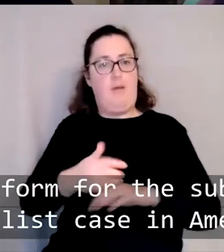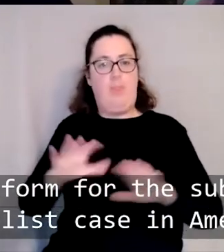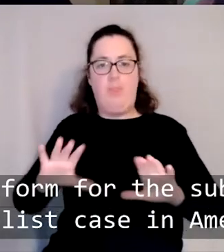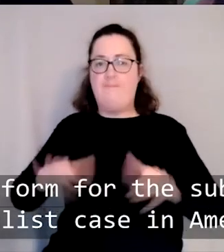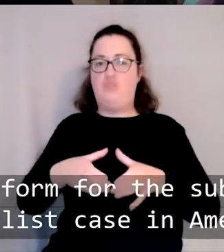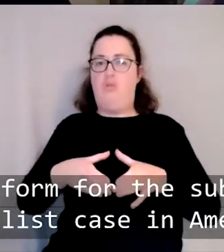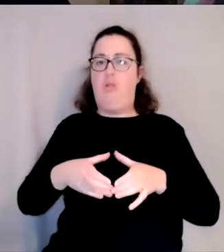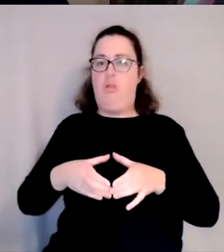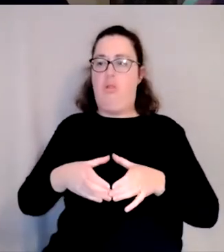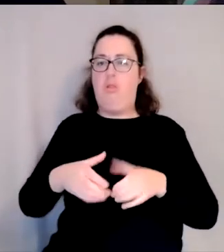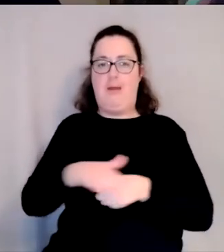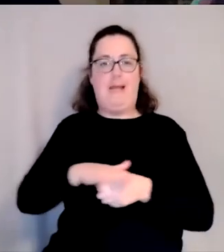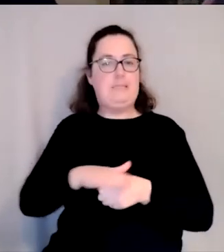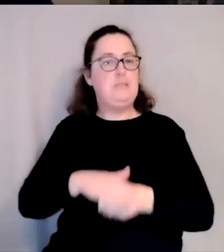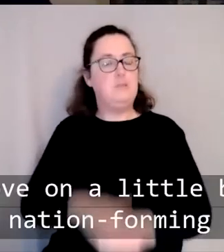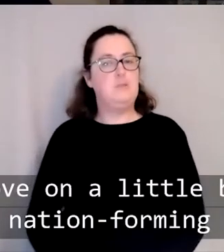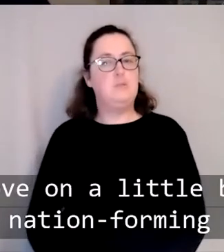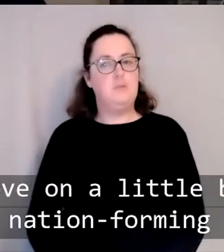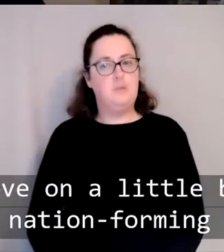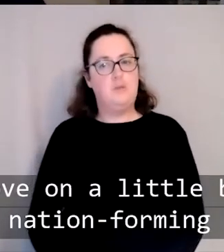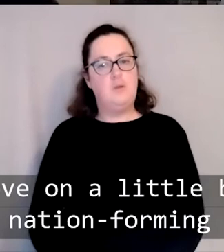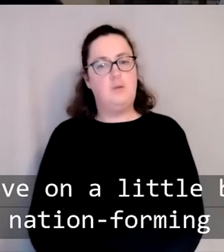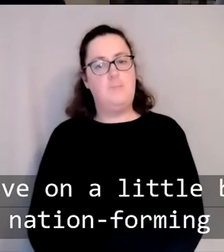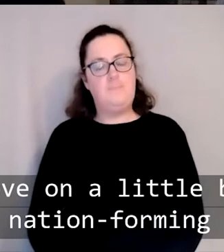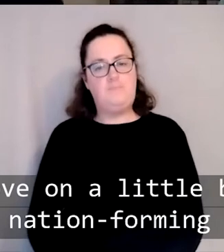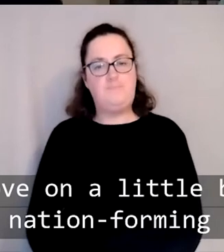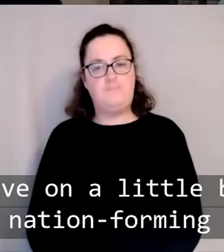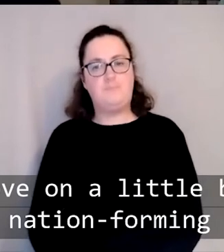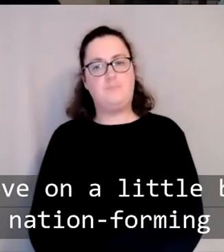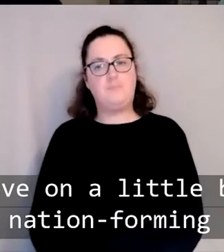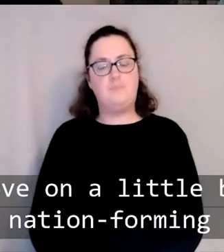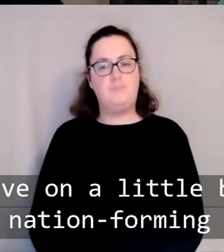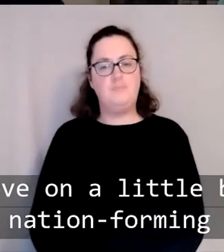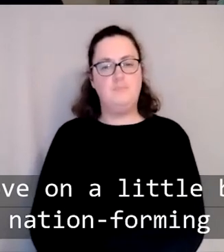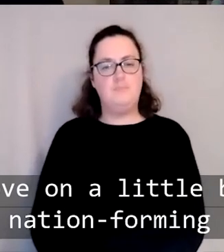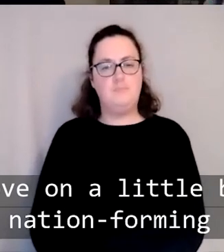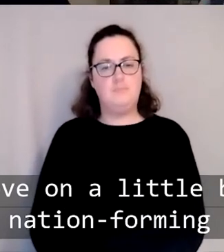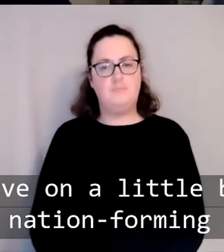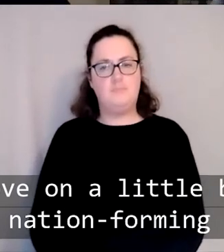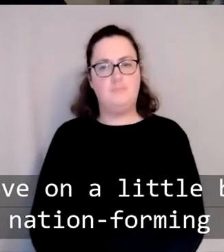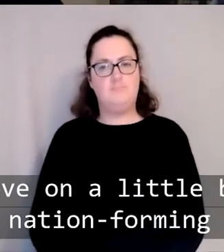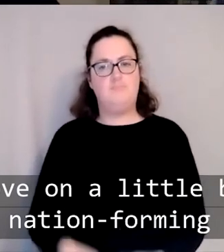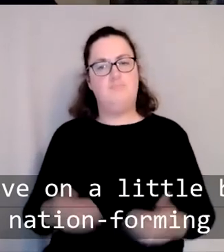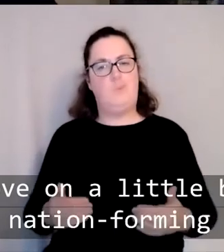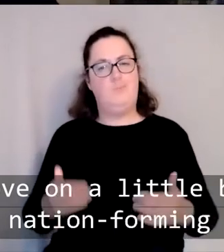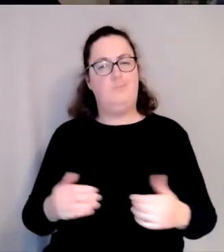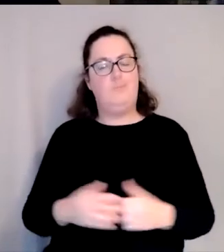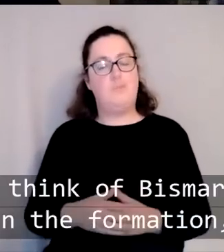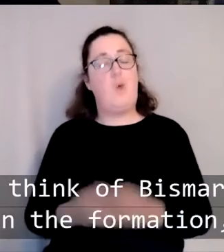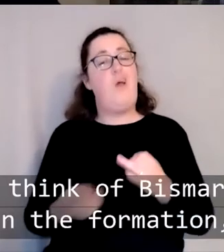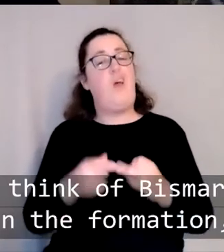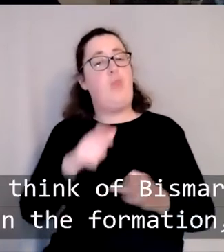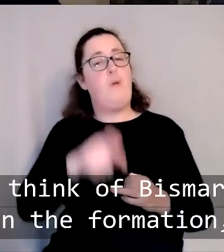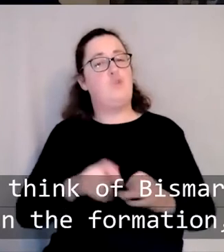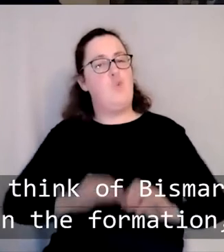case in America. Yeah. And just to move on a little bit around another nation-forming person. So